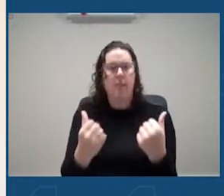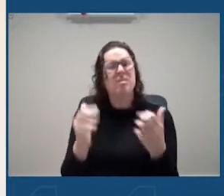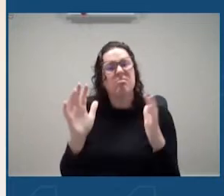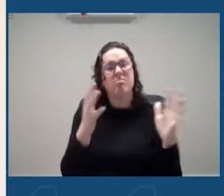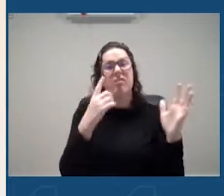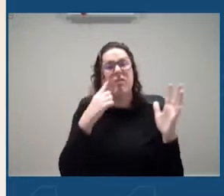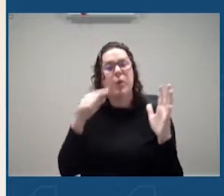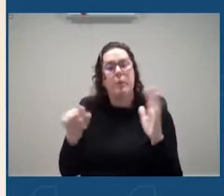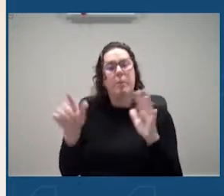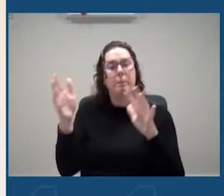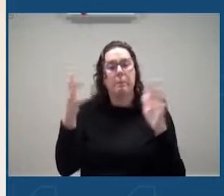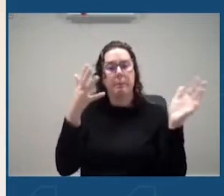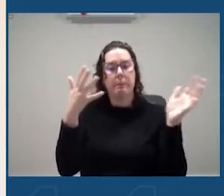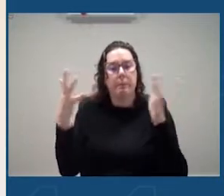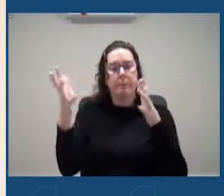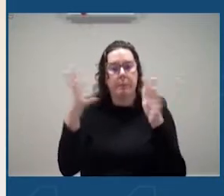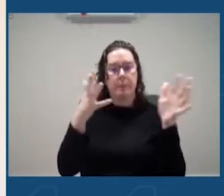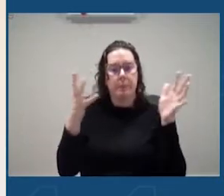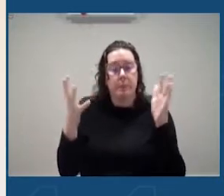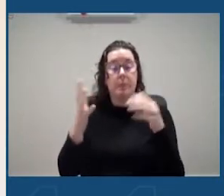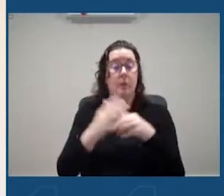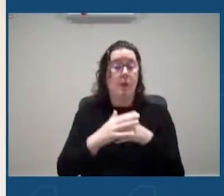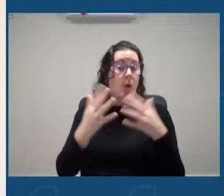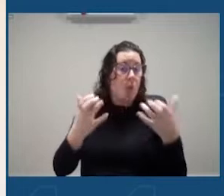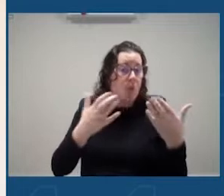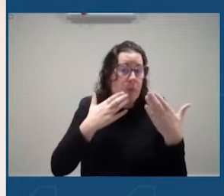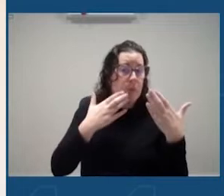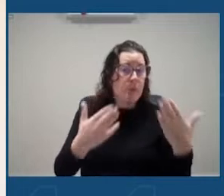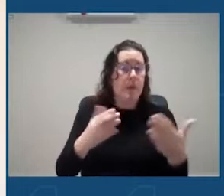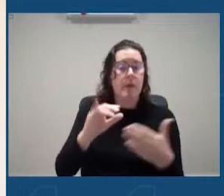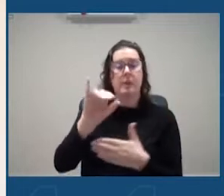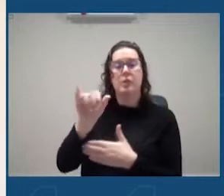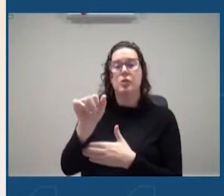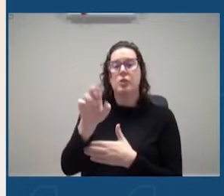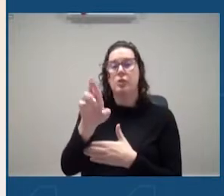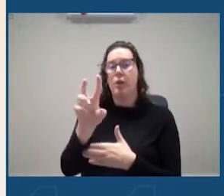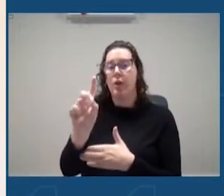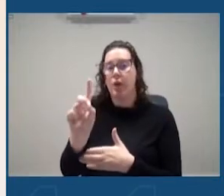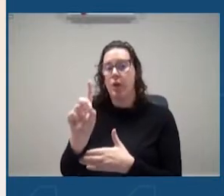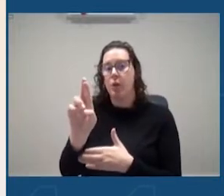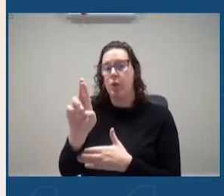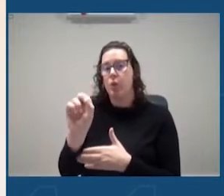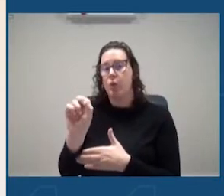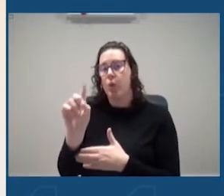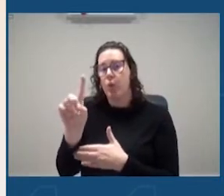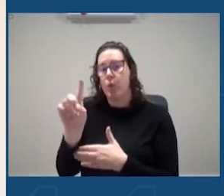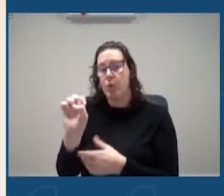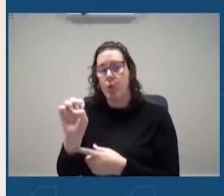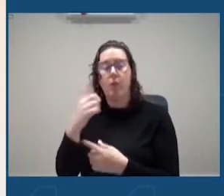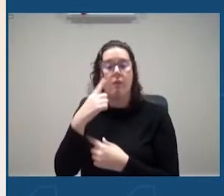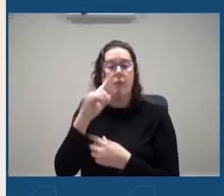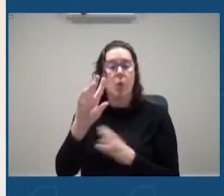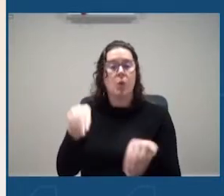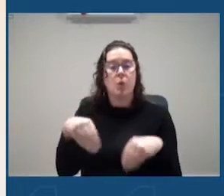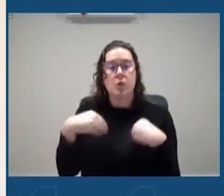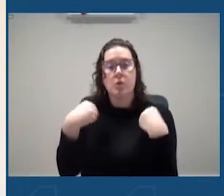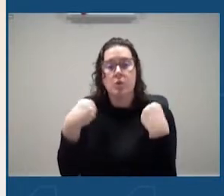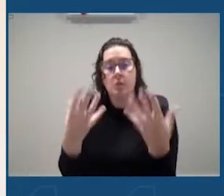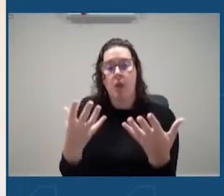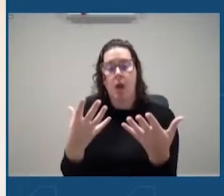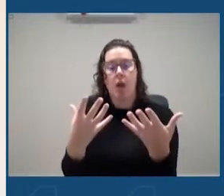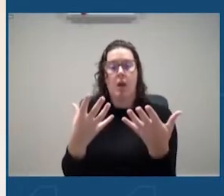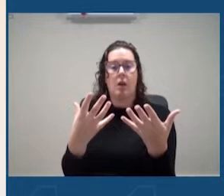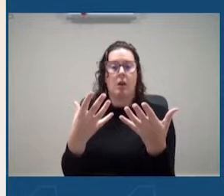applause. I want to thank Jericho Road for supplying